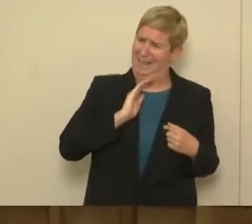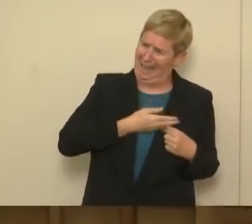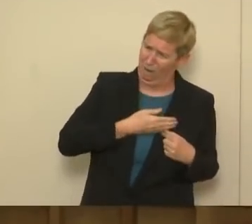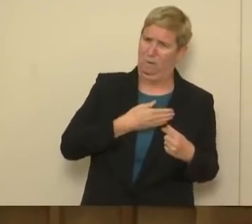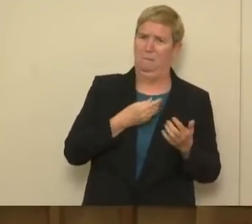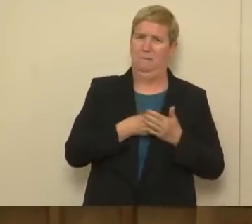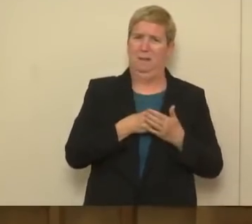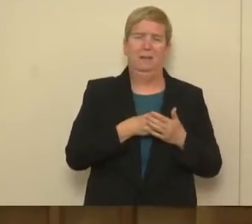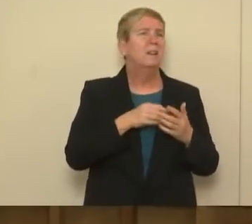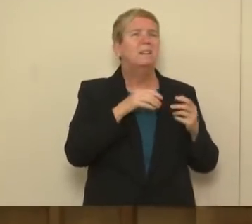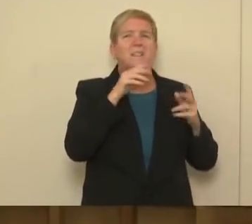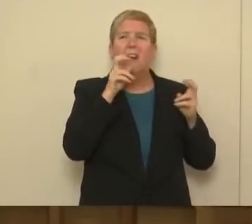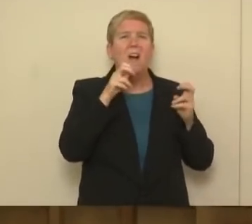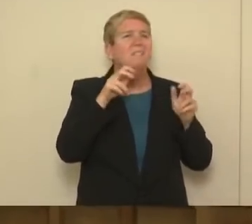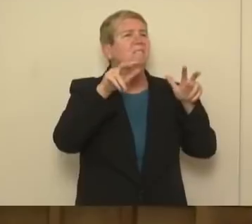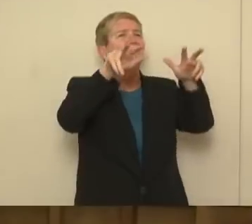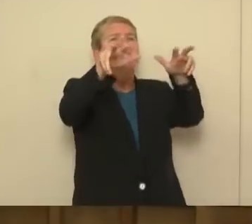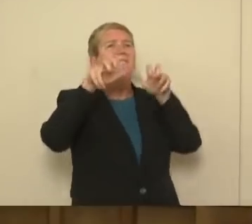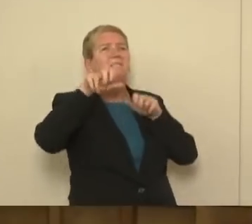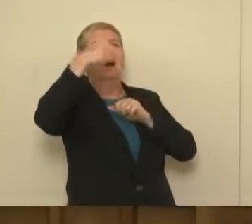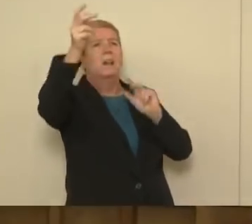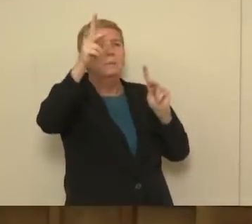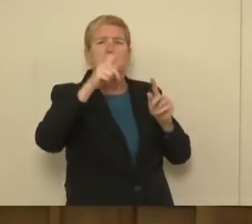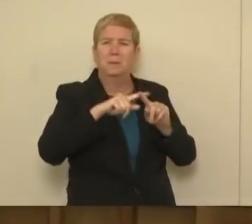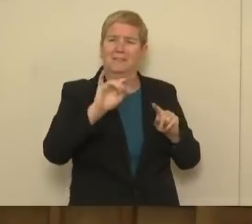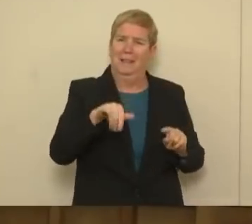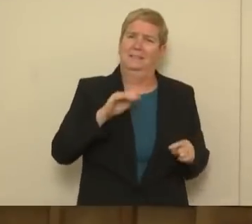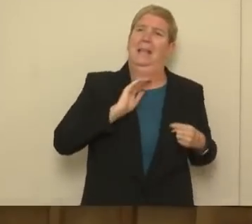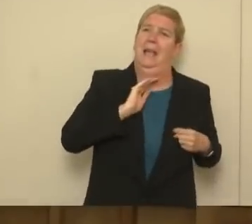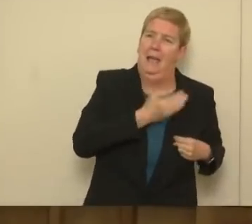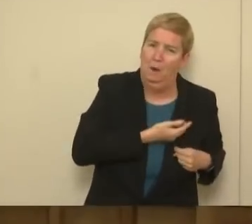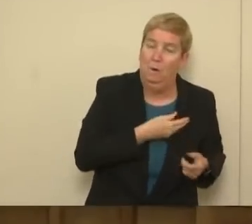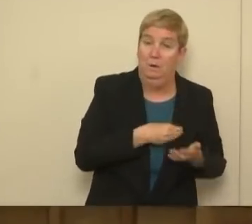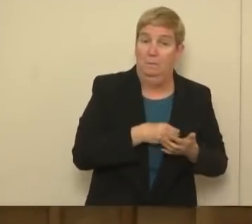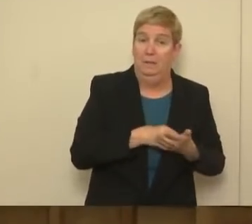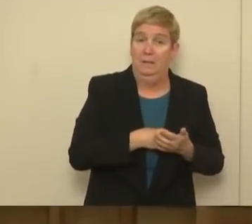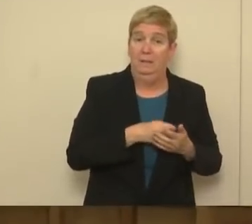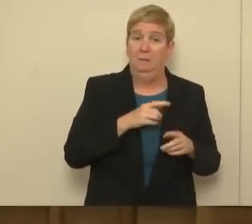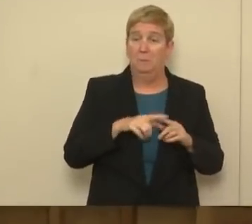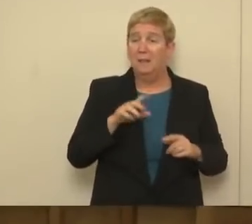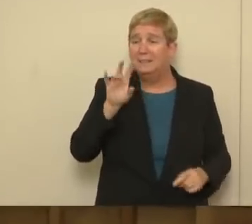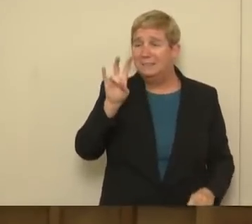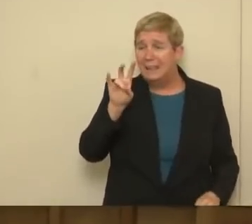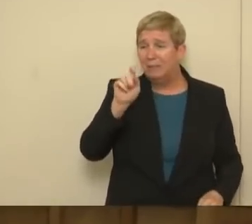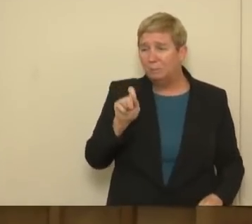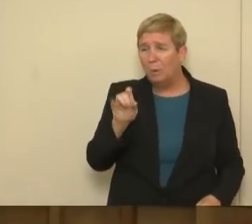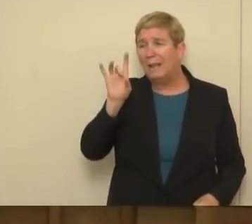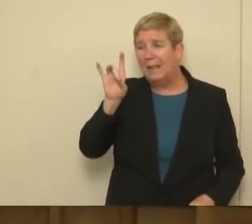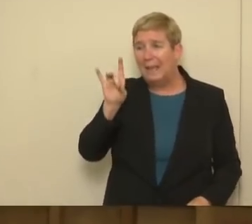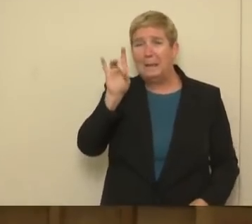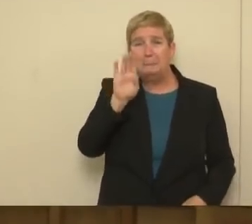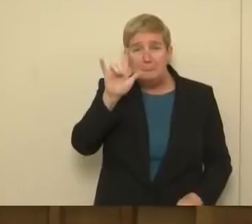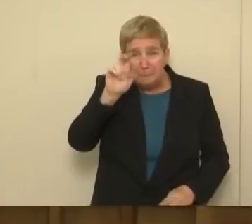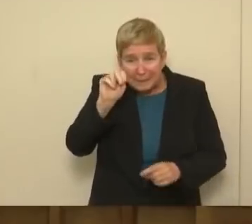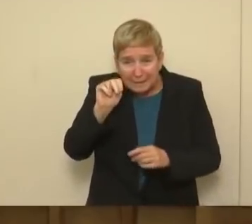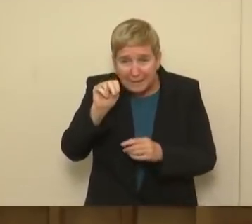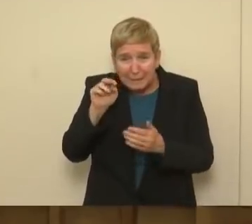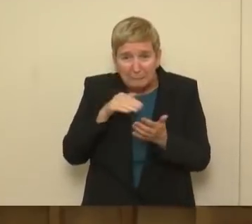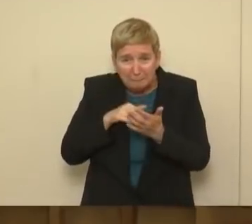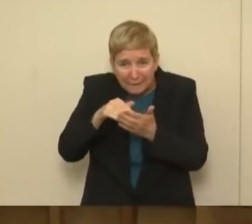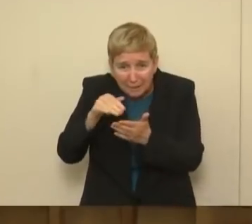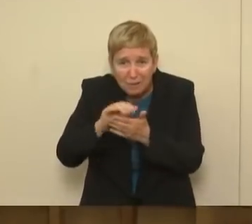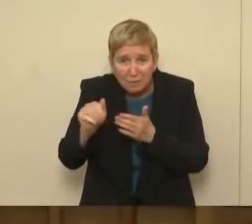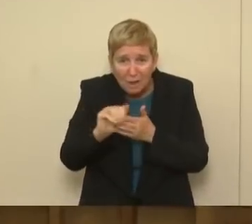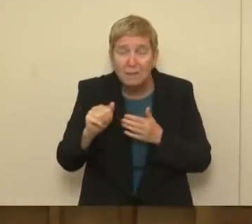fair share. That's it. But $7.8 billion is enough for all of us to think about who's in